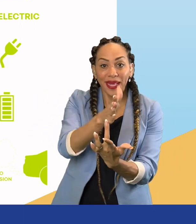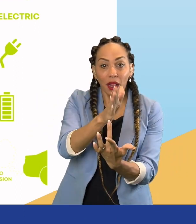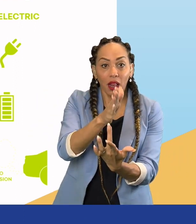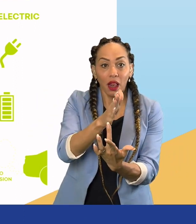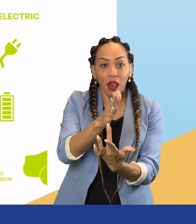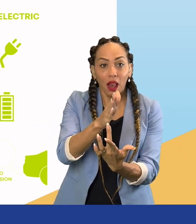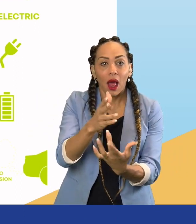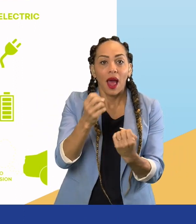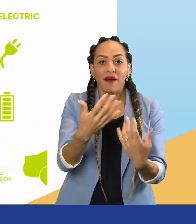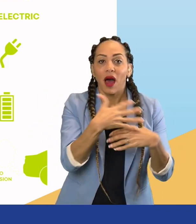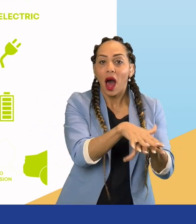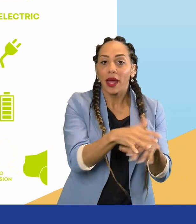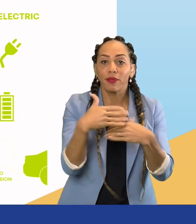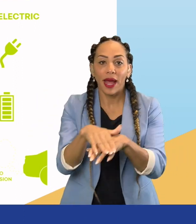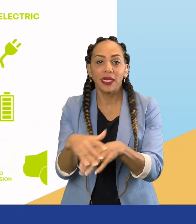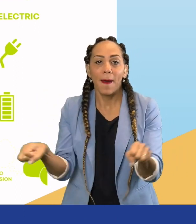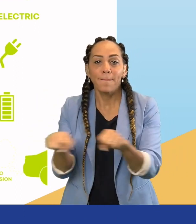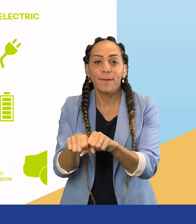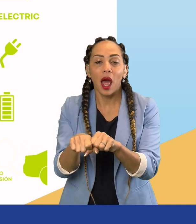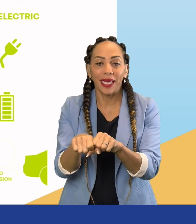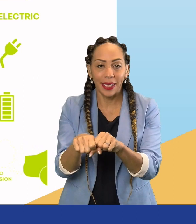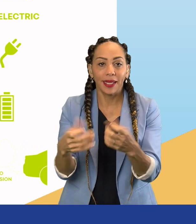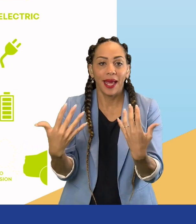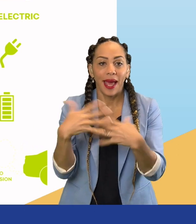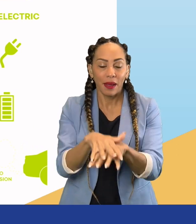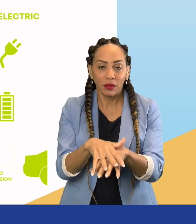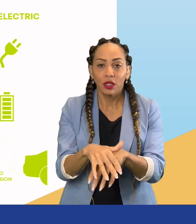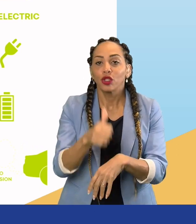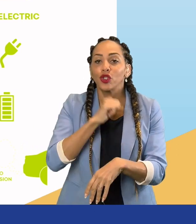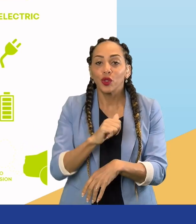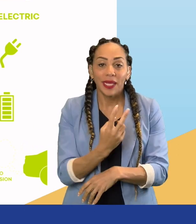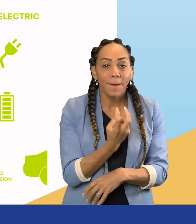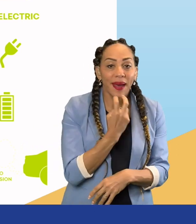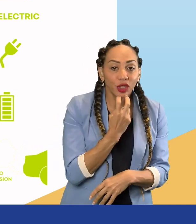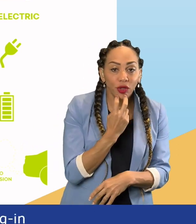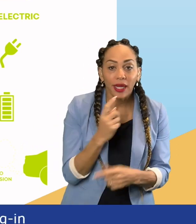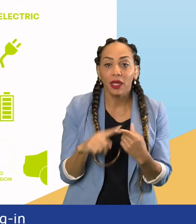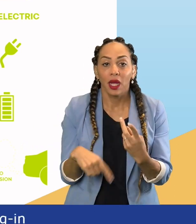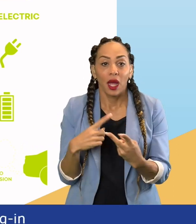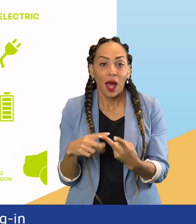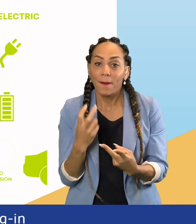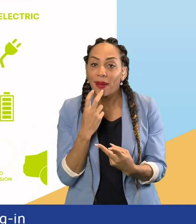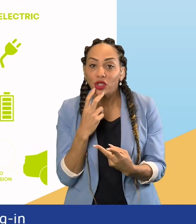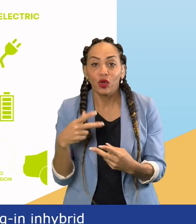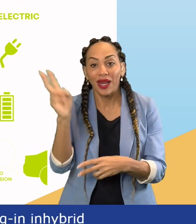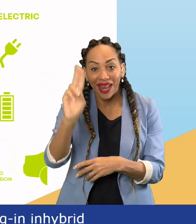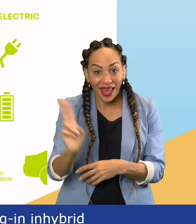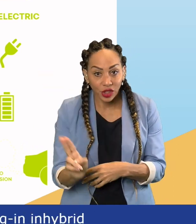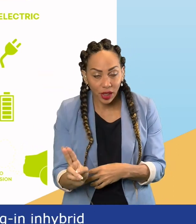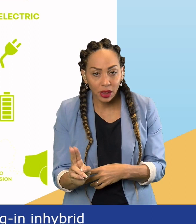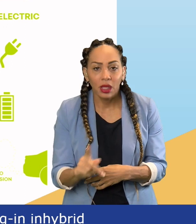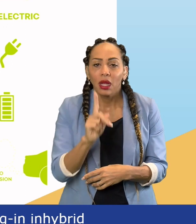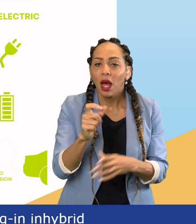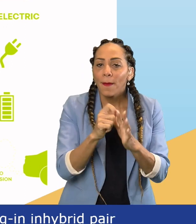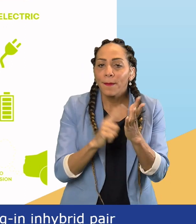pair a petrol engine with a battery pack, and you can run on both petrol and electric. The only difference being, of course, with a plug-in hybrid